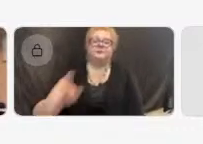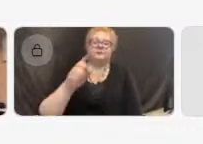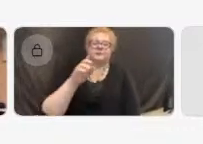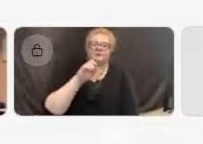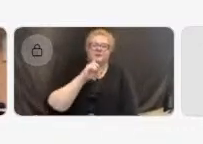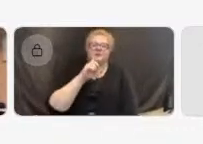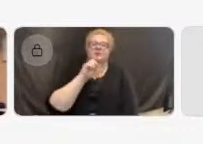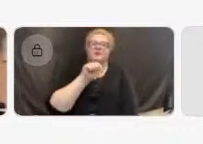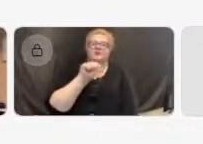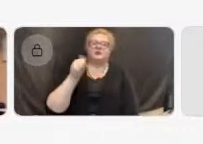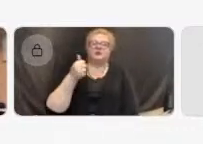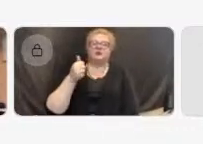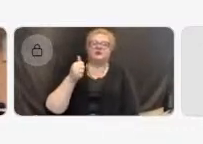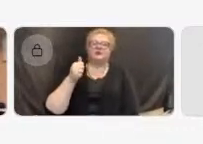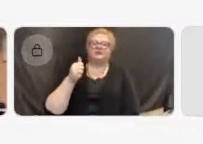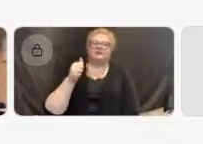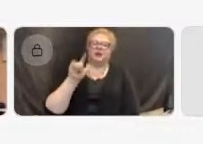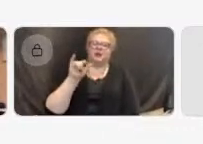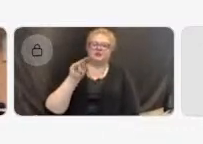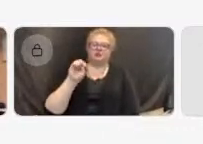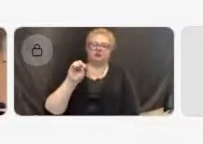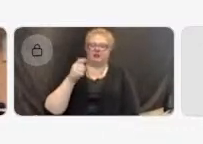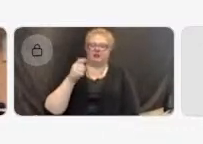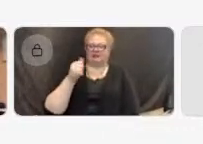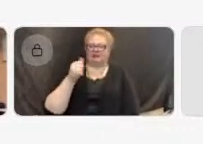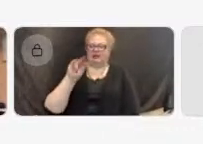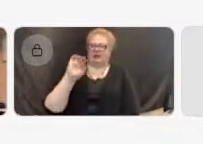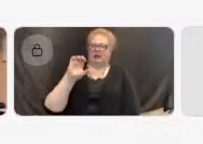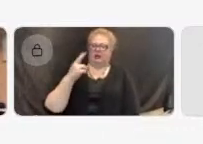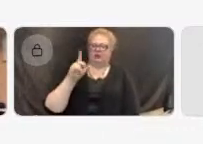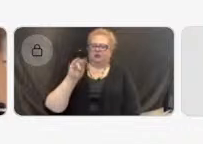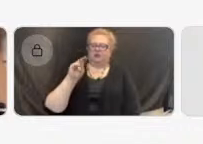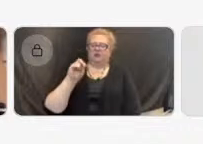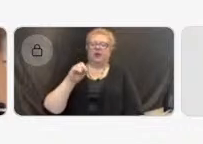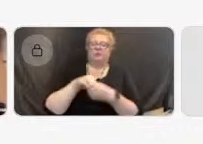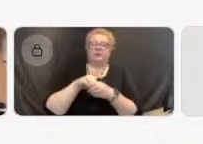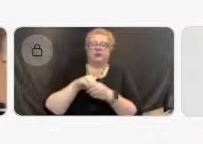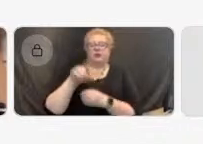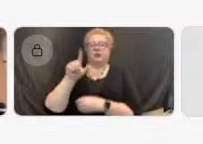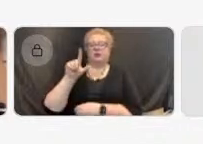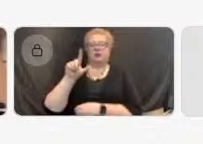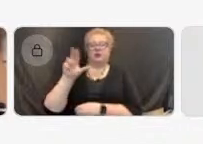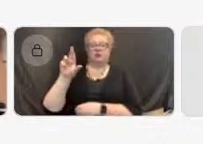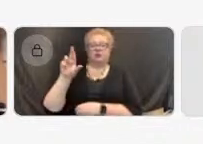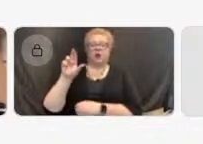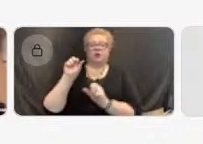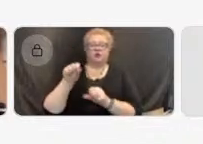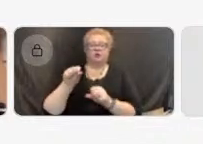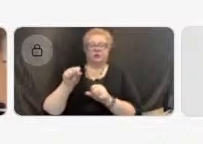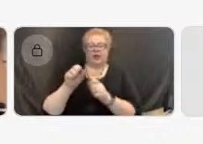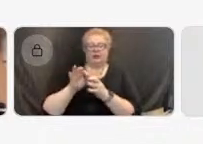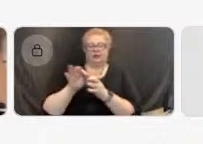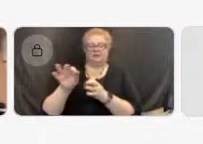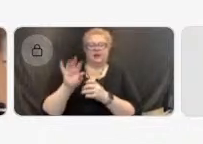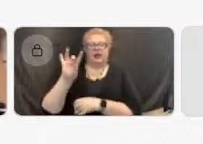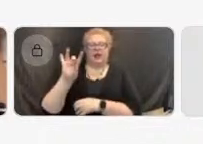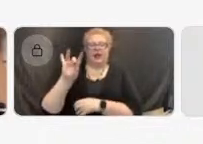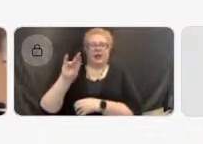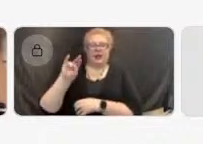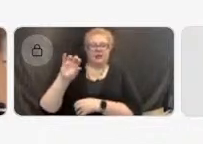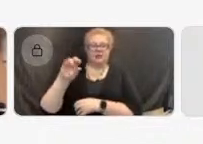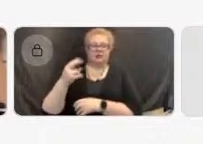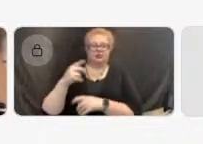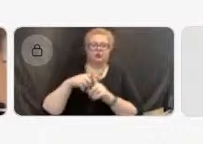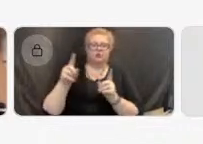that we can extend in Little Rock is 8-inch. The reason there's a 10-inch line there is because Little Rock Reclamation has